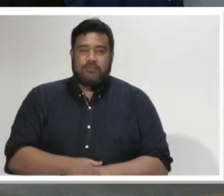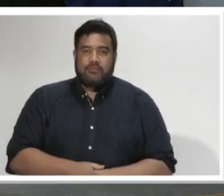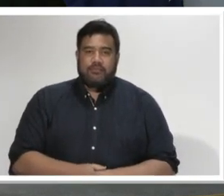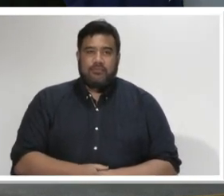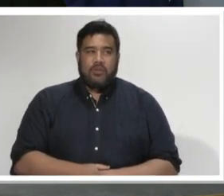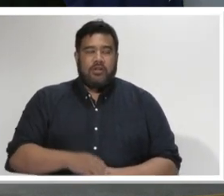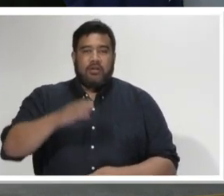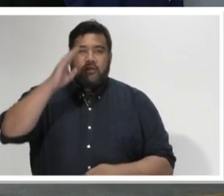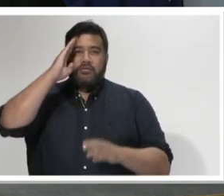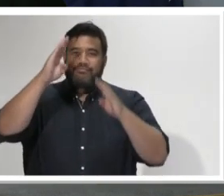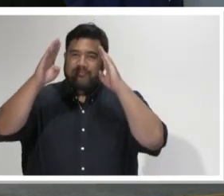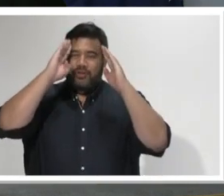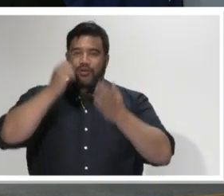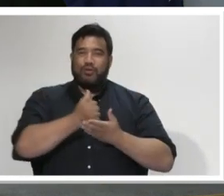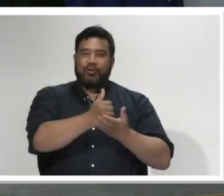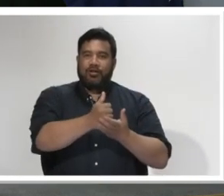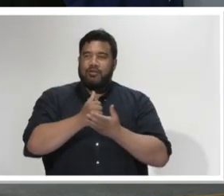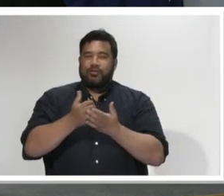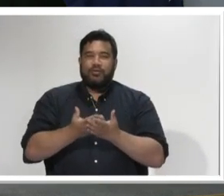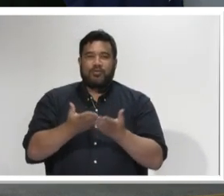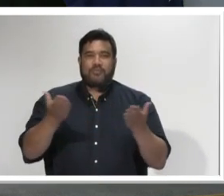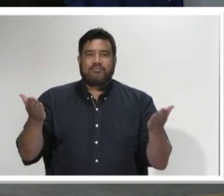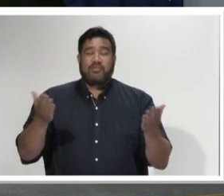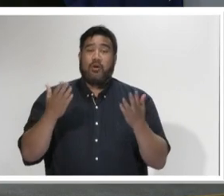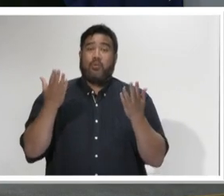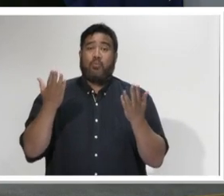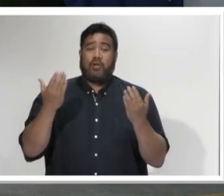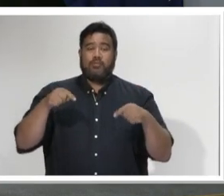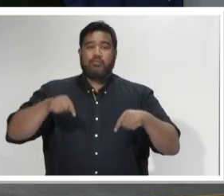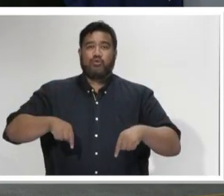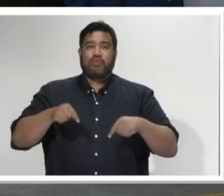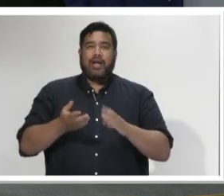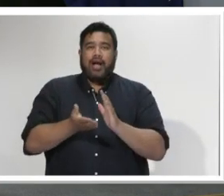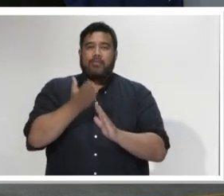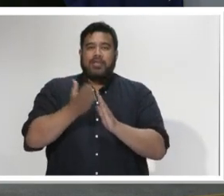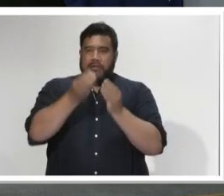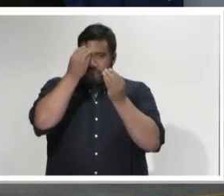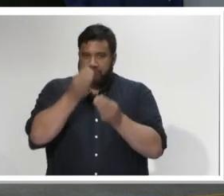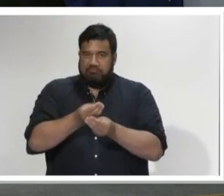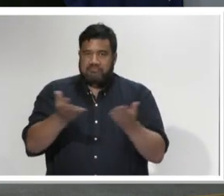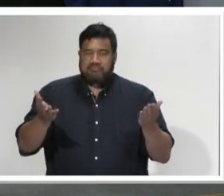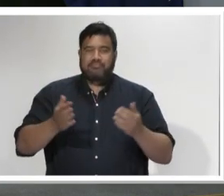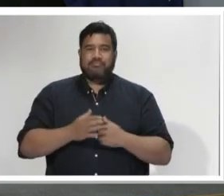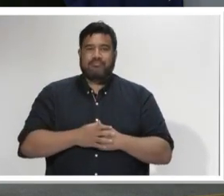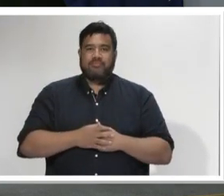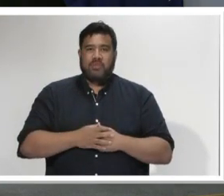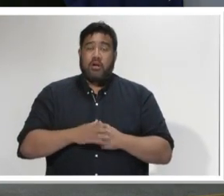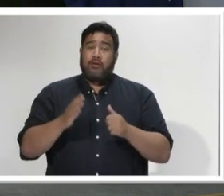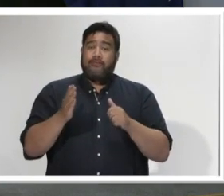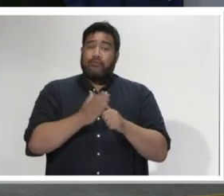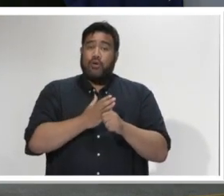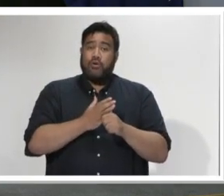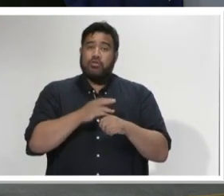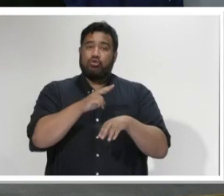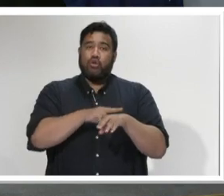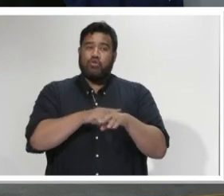Kia ora koutou katoa, everyone. Welcome to today's update. We'll start with our usual update from Dr. Bloomfield, after which